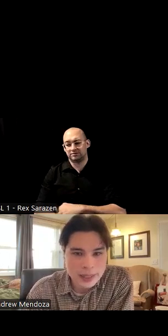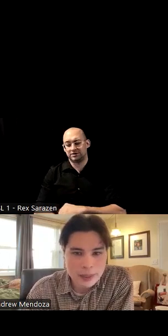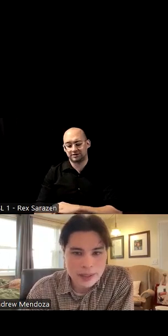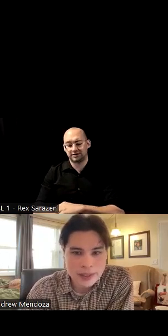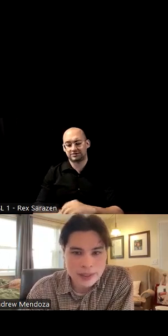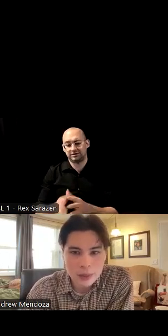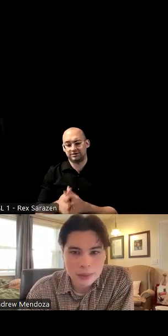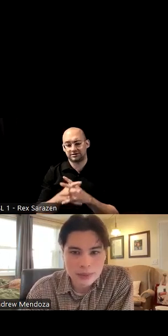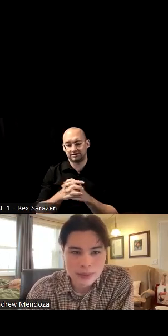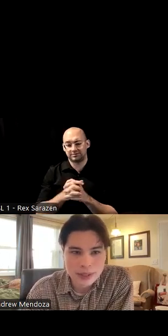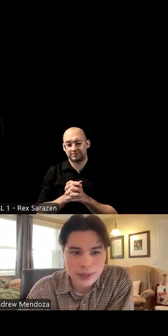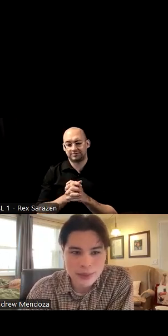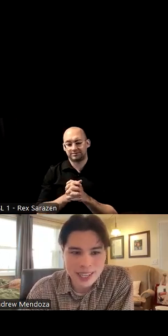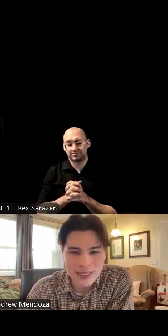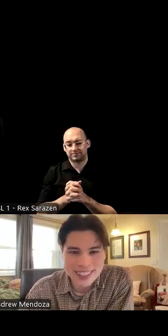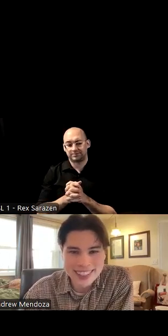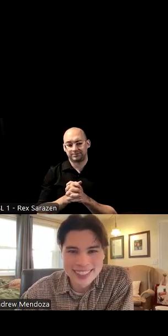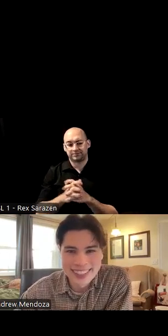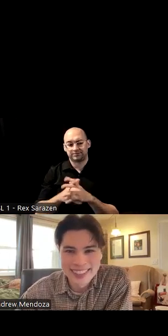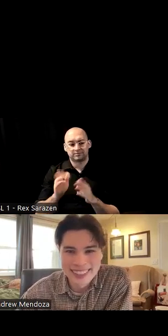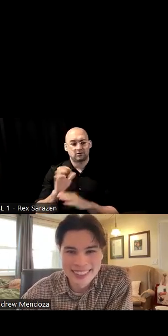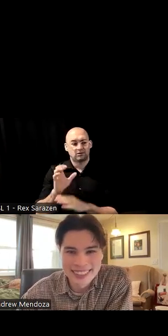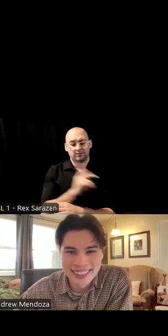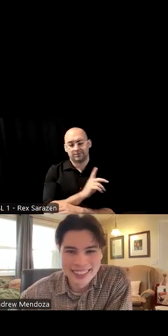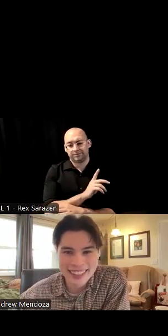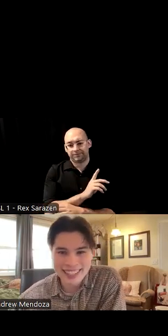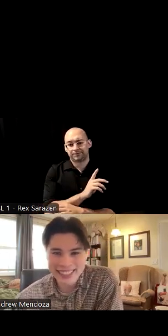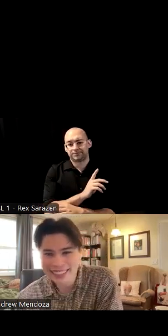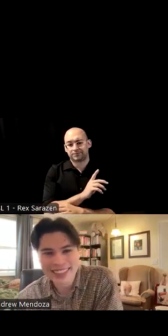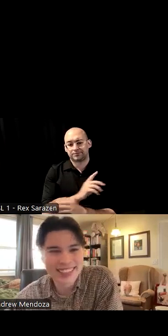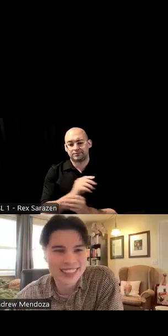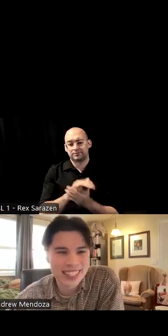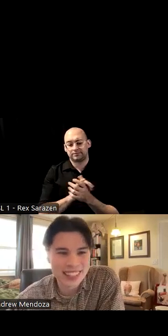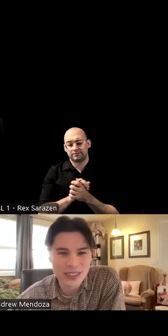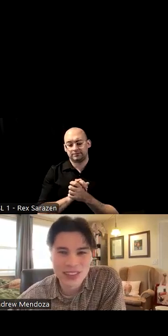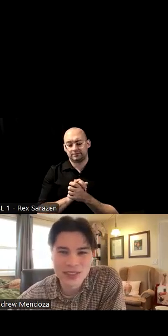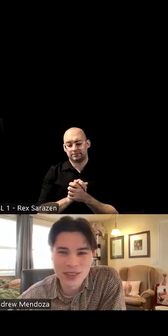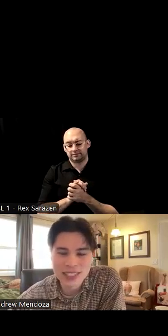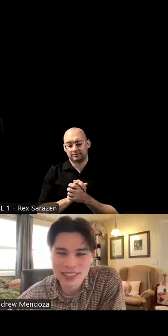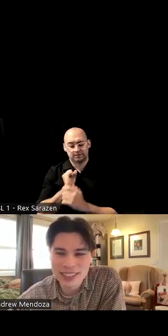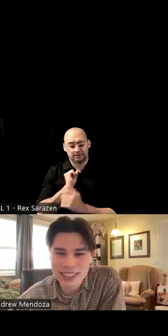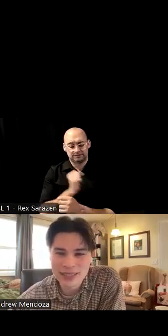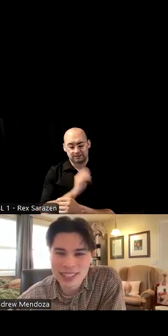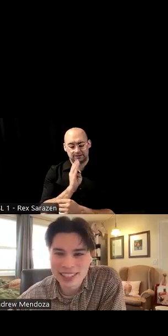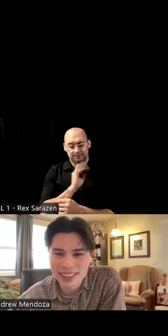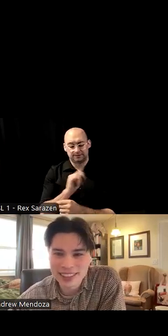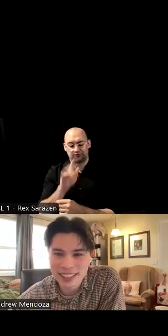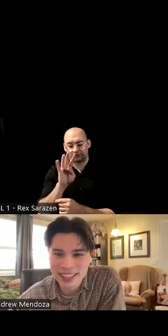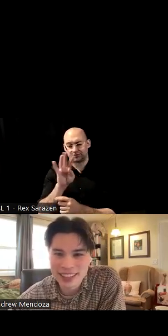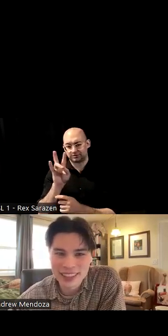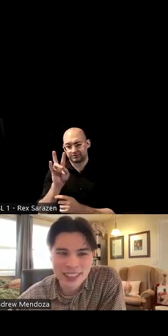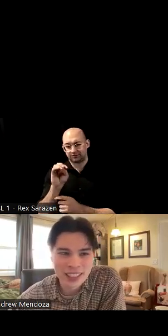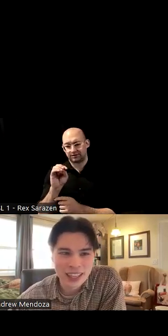So this bill, oh, can we go back one? Thank you. So Senate Bill 470 by